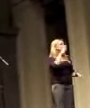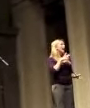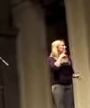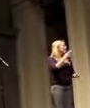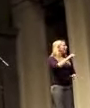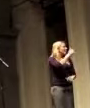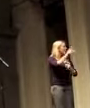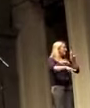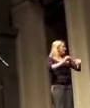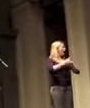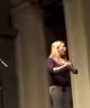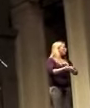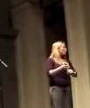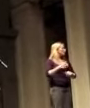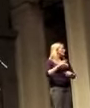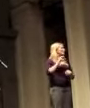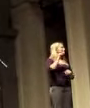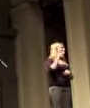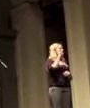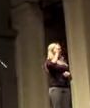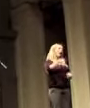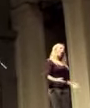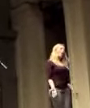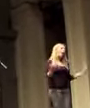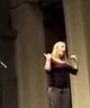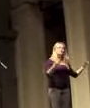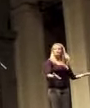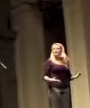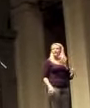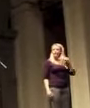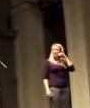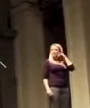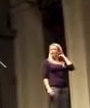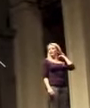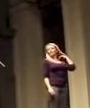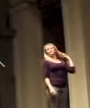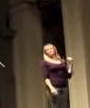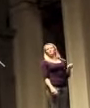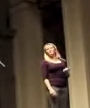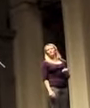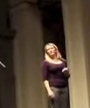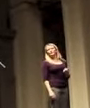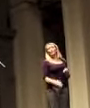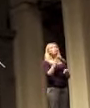bitch army, we'll fix you up. Just let your skin absorb the stitches until you